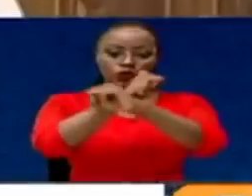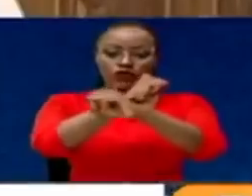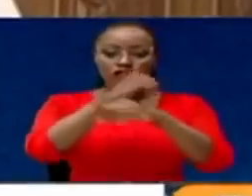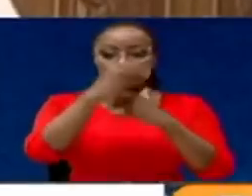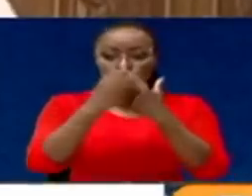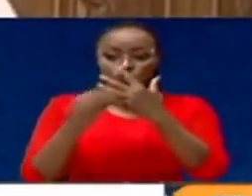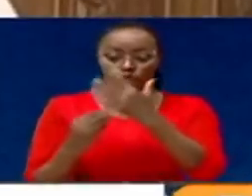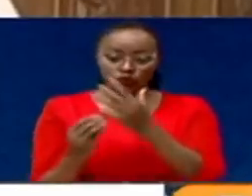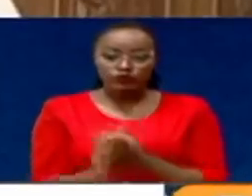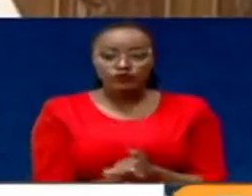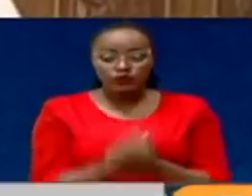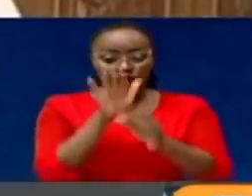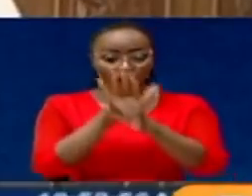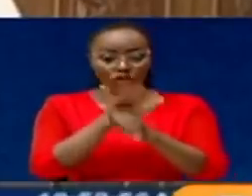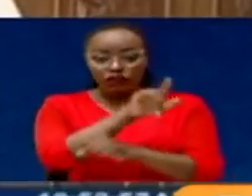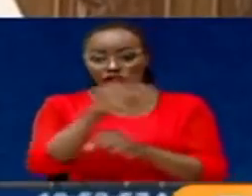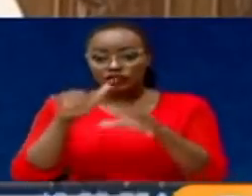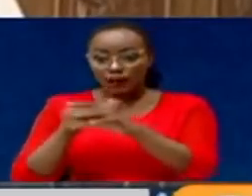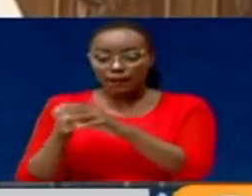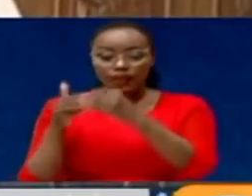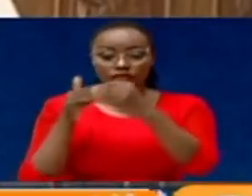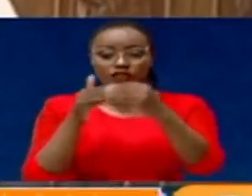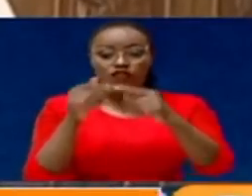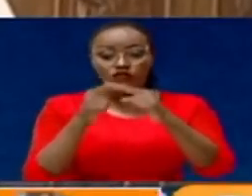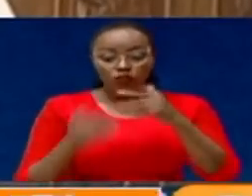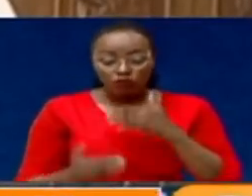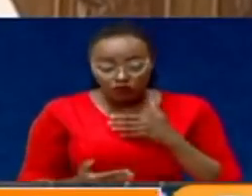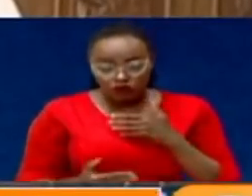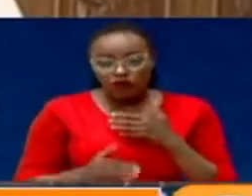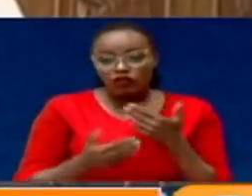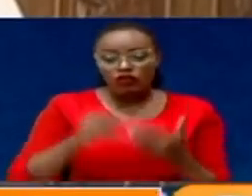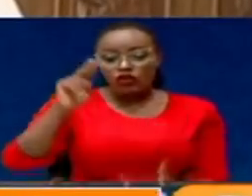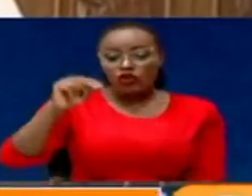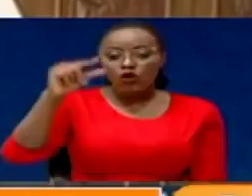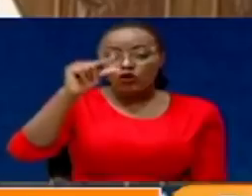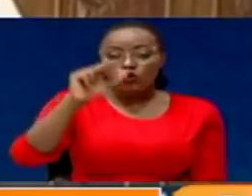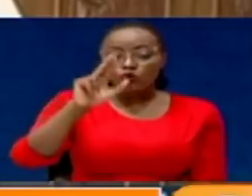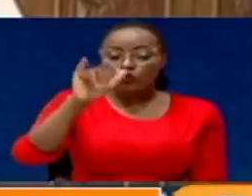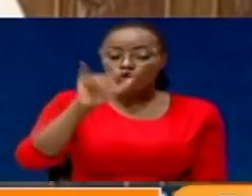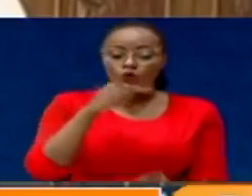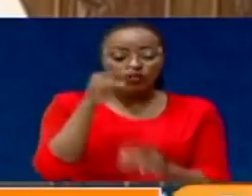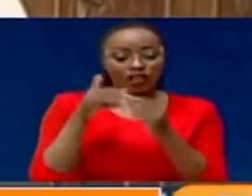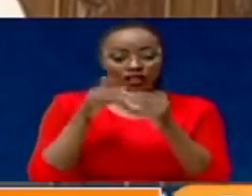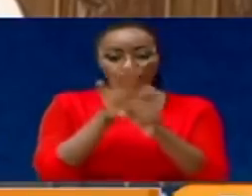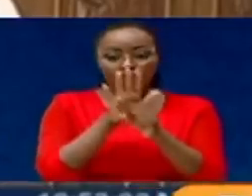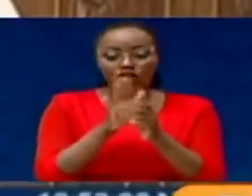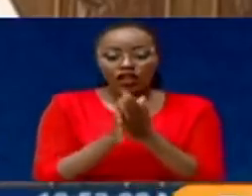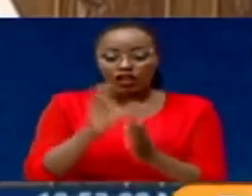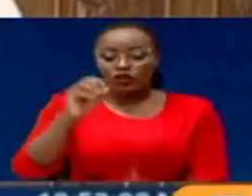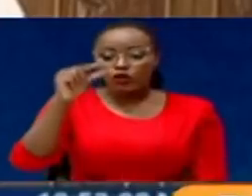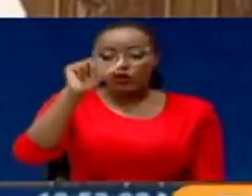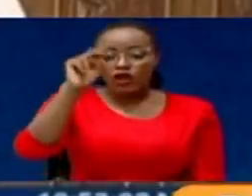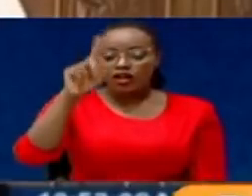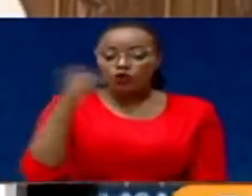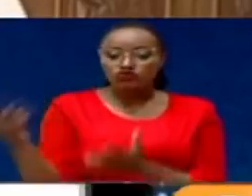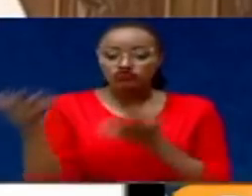Sonko. Most of these members in the leadership, from Honorable Buyo Abdi, who is the leader of majority, and Honorable Ogada, who is the mover of